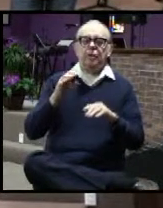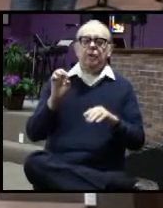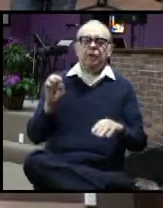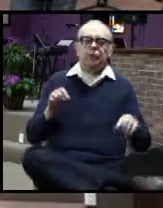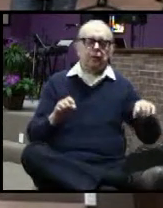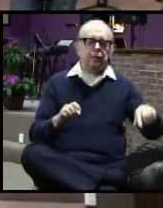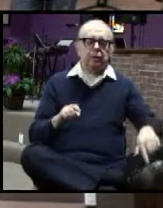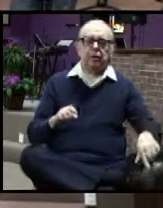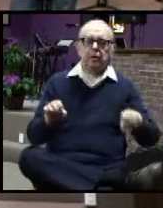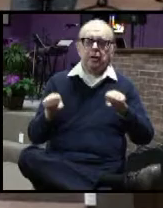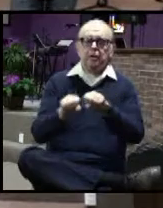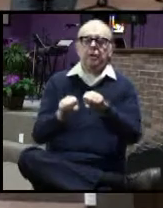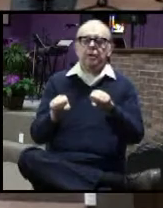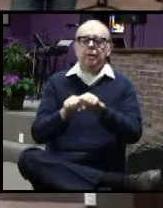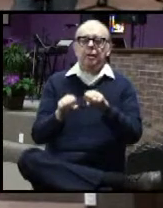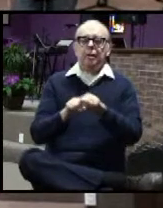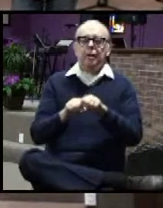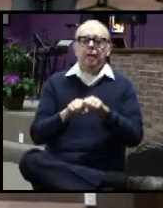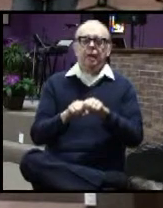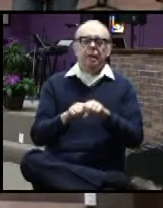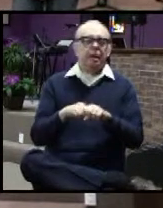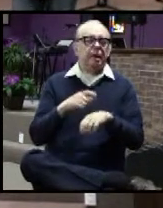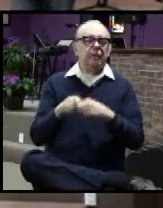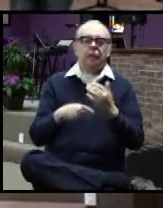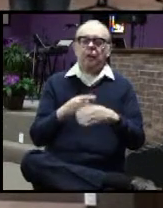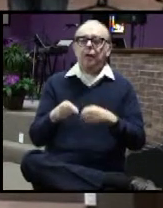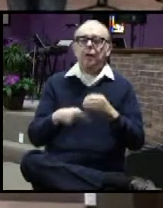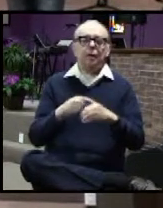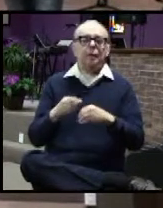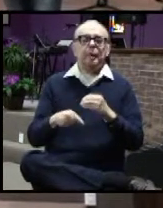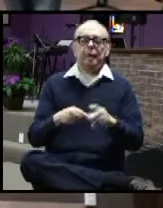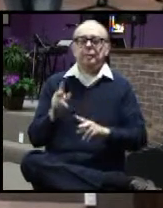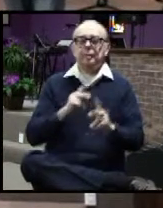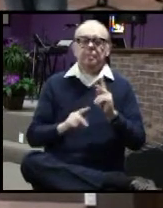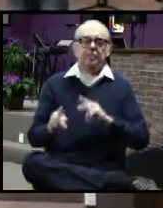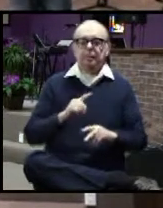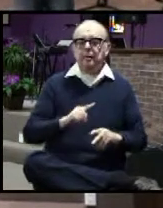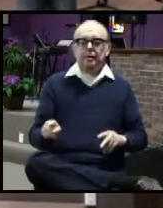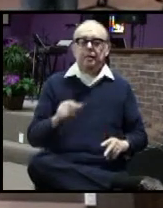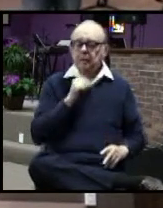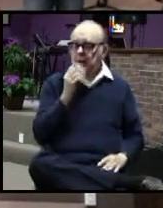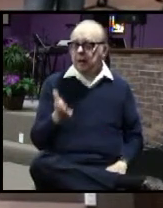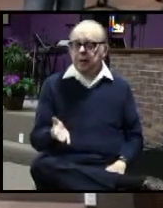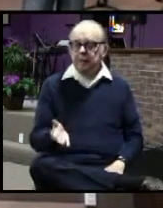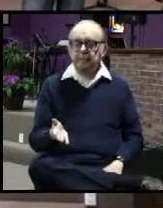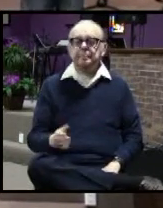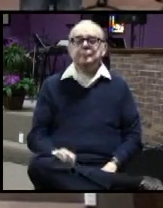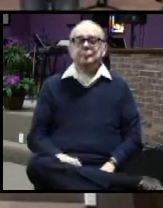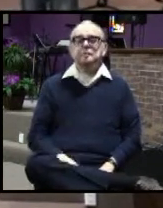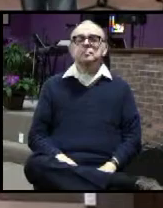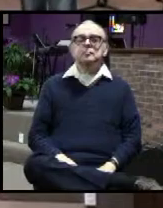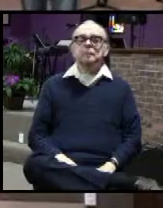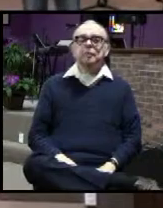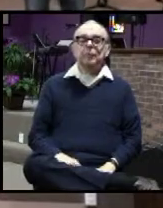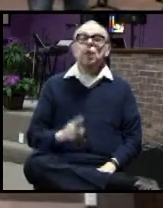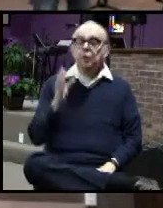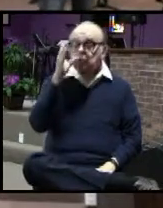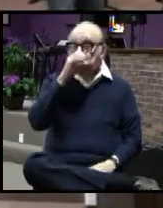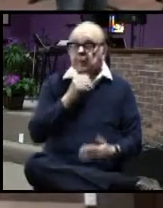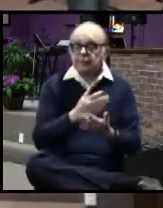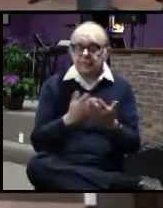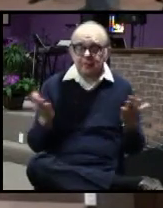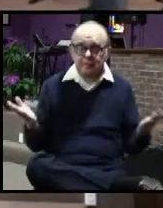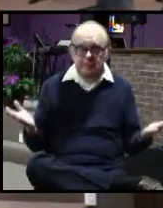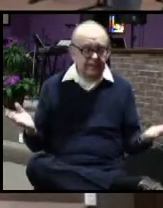Because he was all over feet every which way. For those of you that weren't here, you missed it. That's all I can